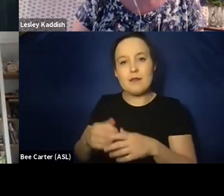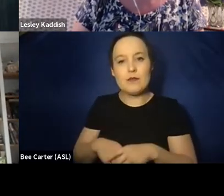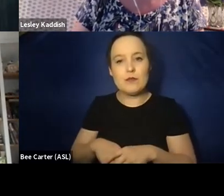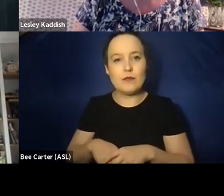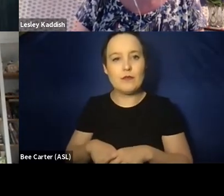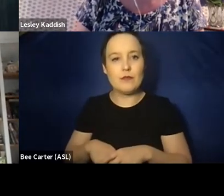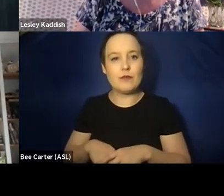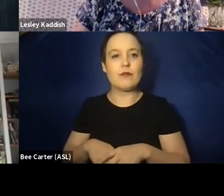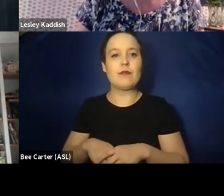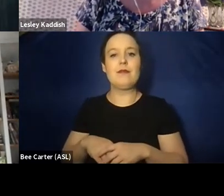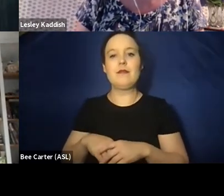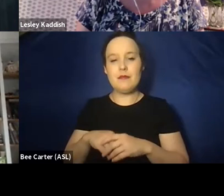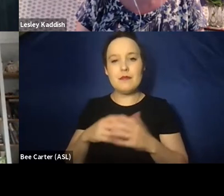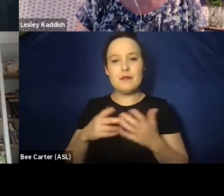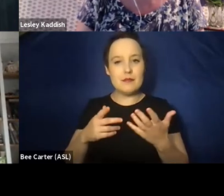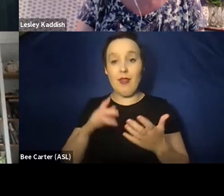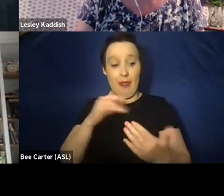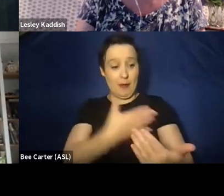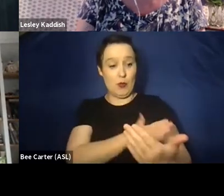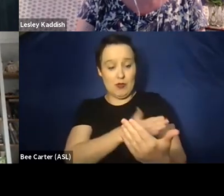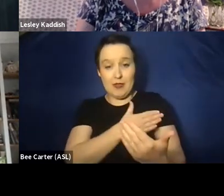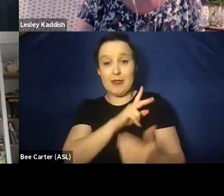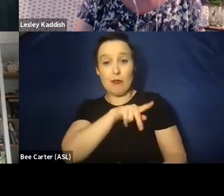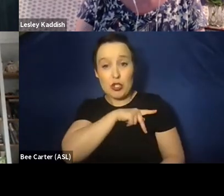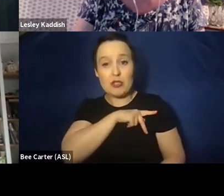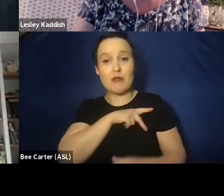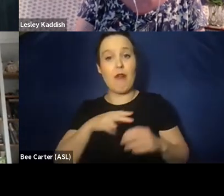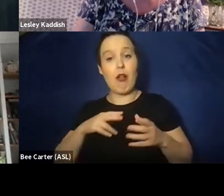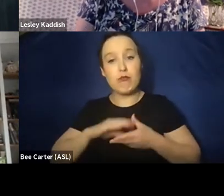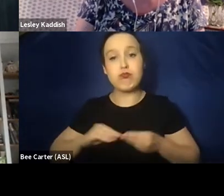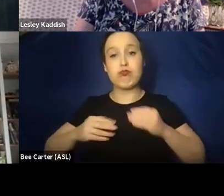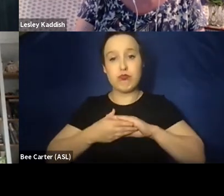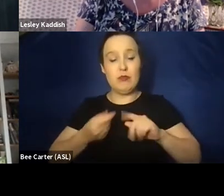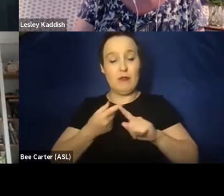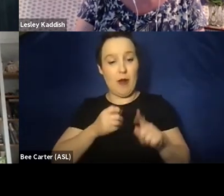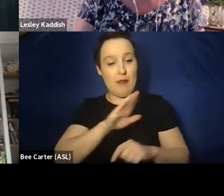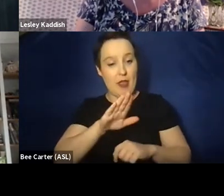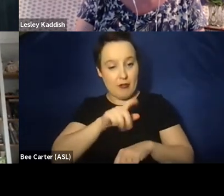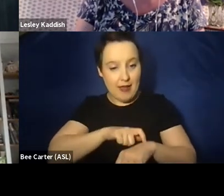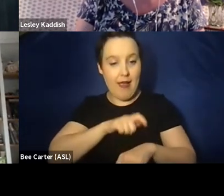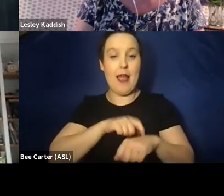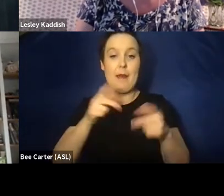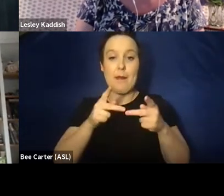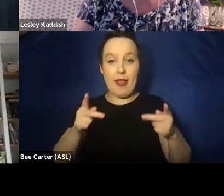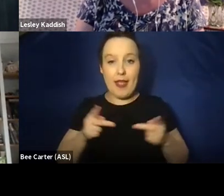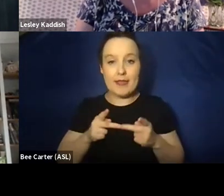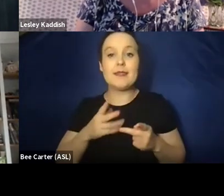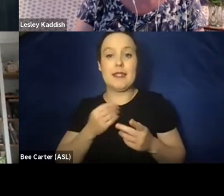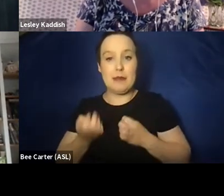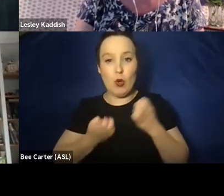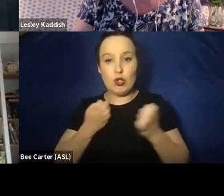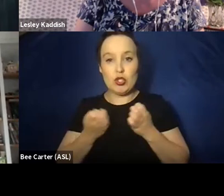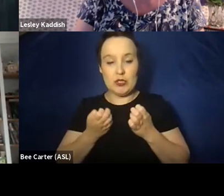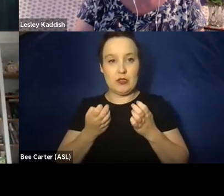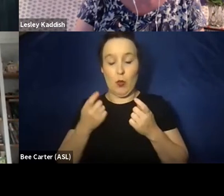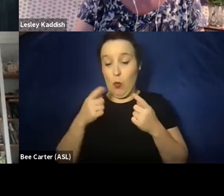from a time, from a heart. And to unpack all of it while we digest our own craft is a